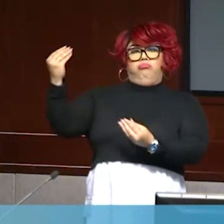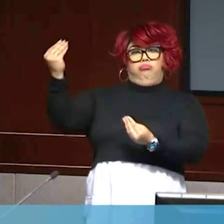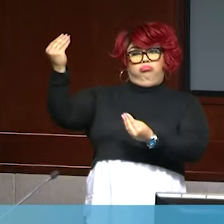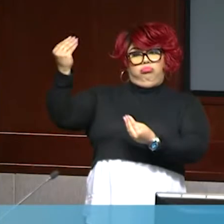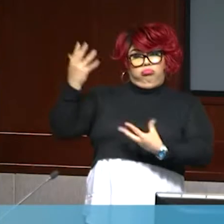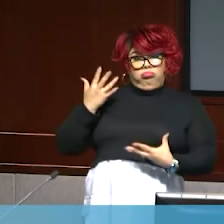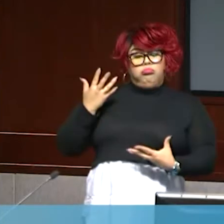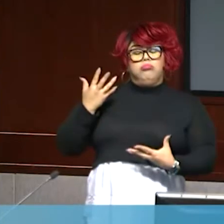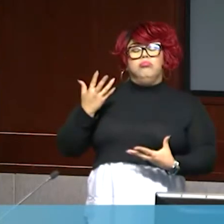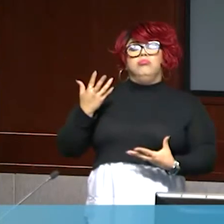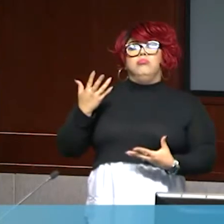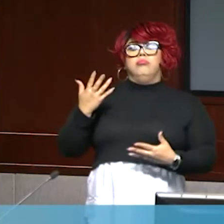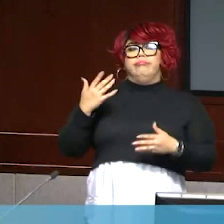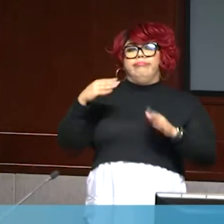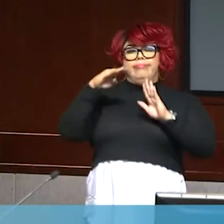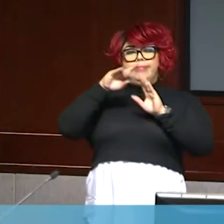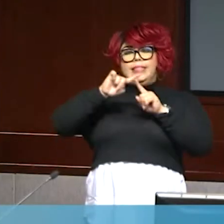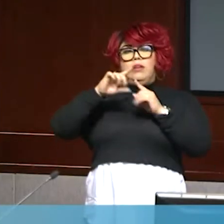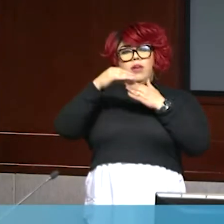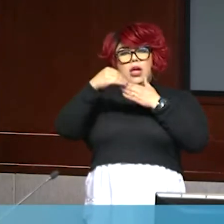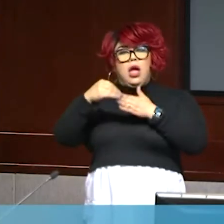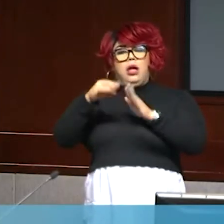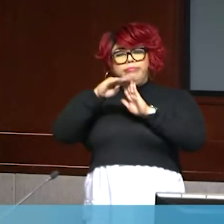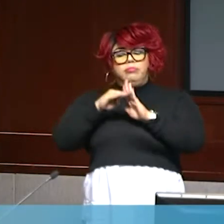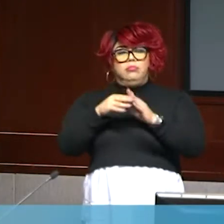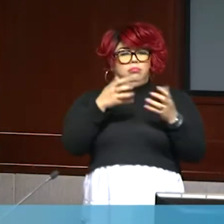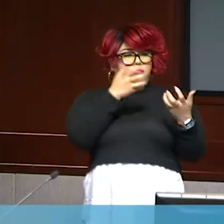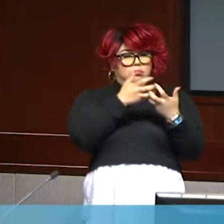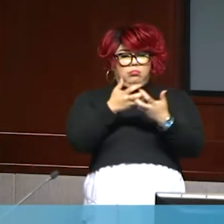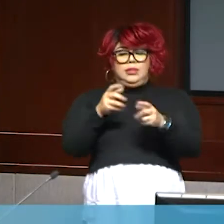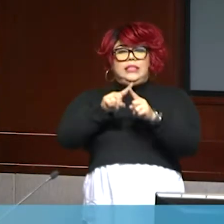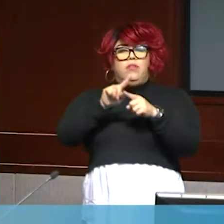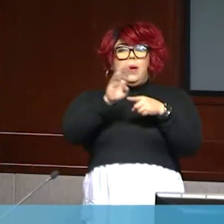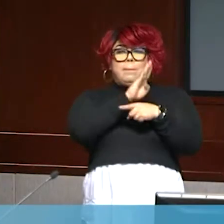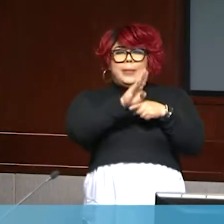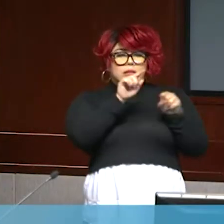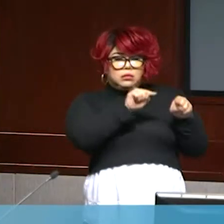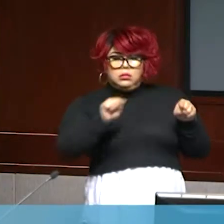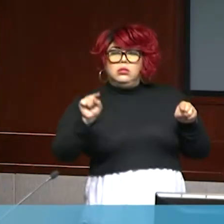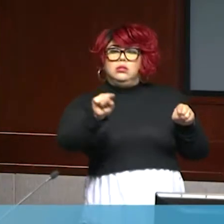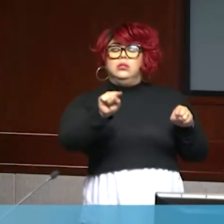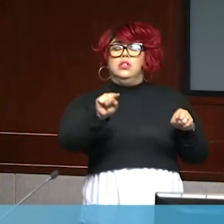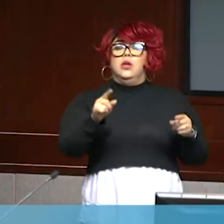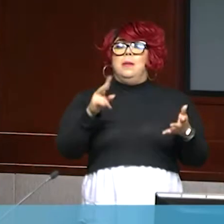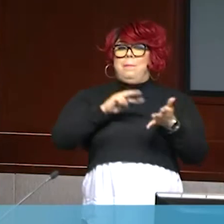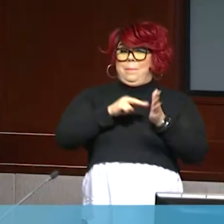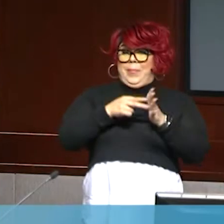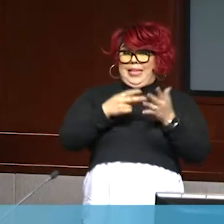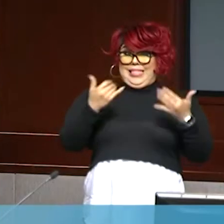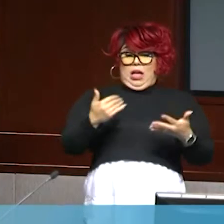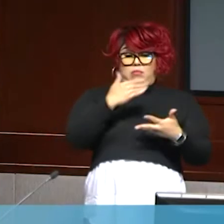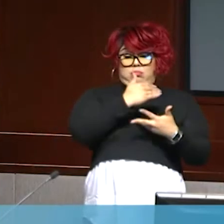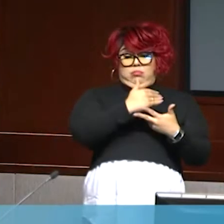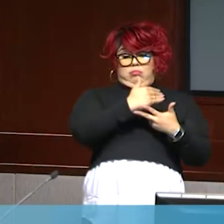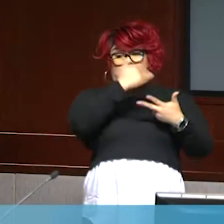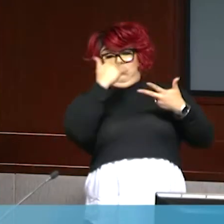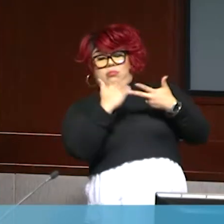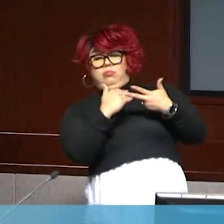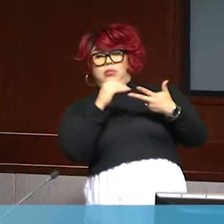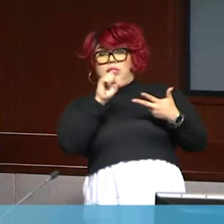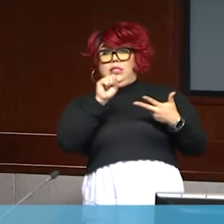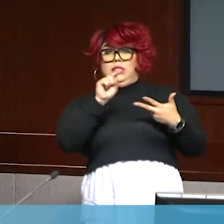industry sector guidance documents that allowed us now in stage 3 to open